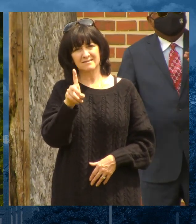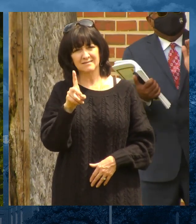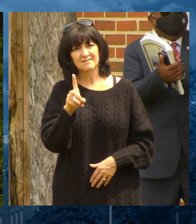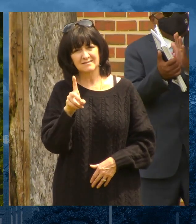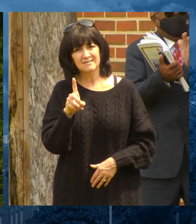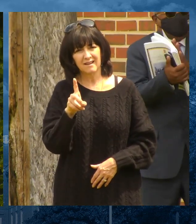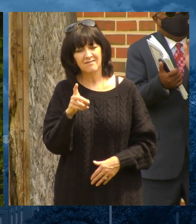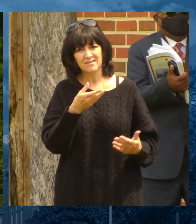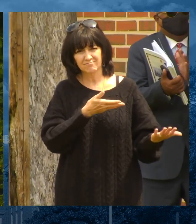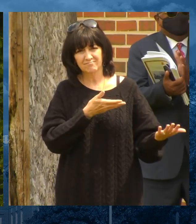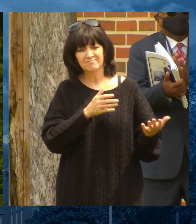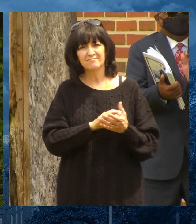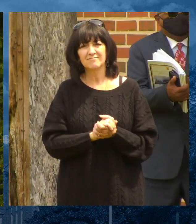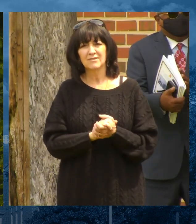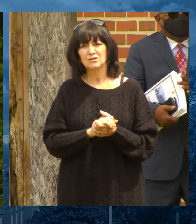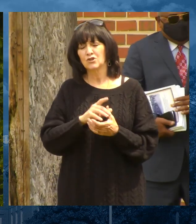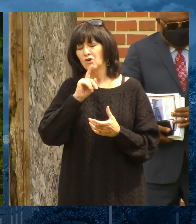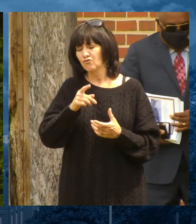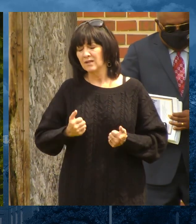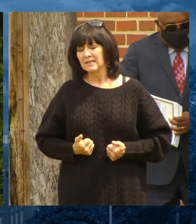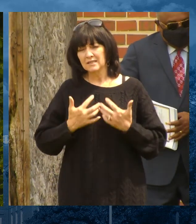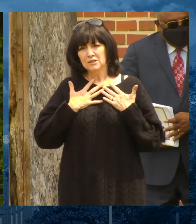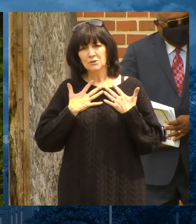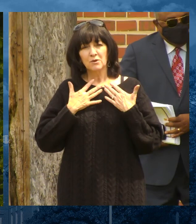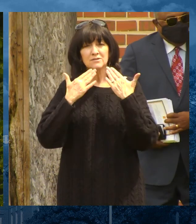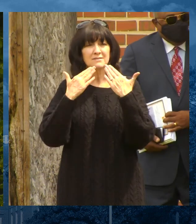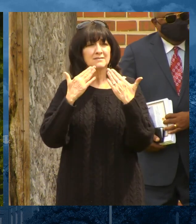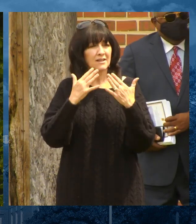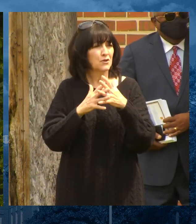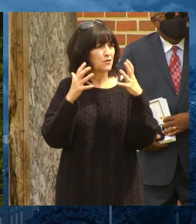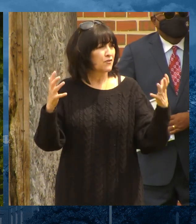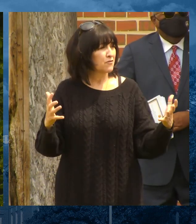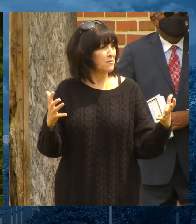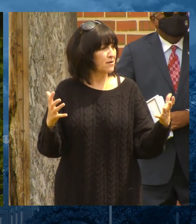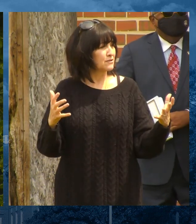So thank you very much, and with that, I will